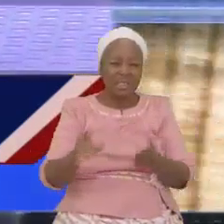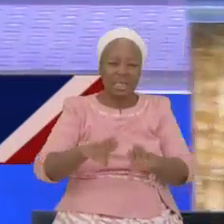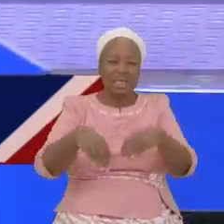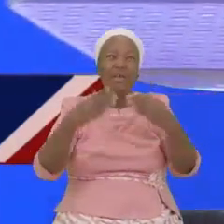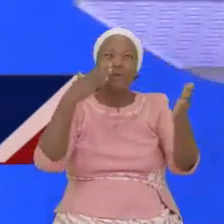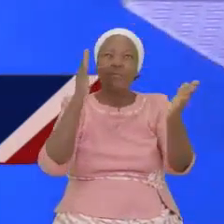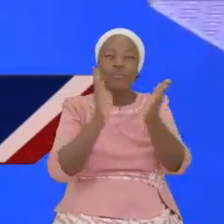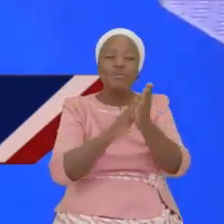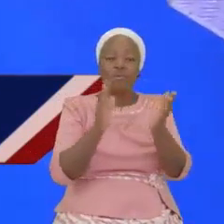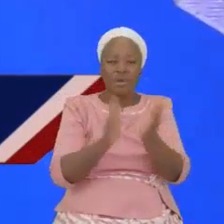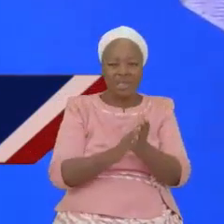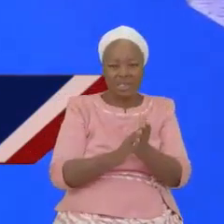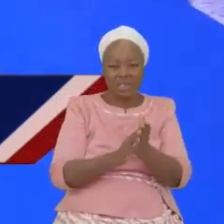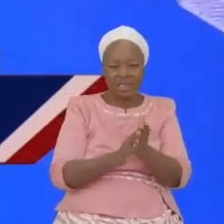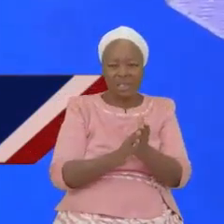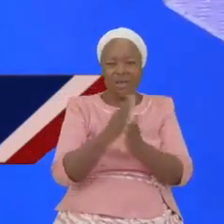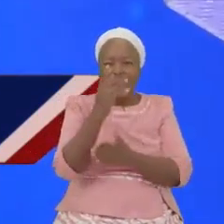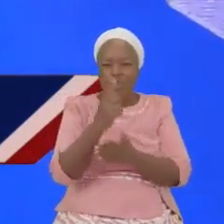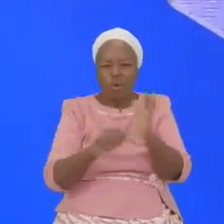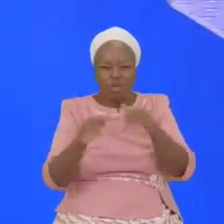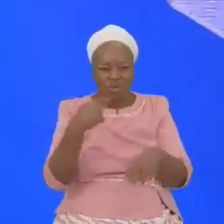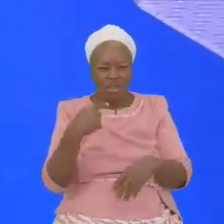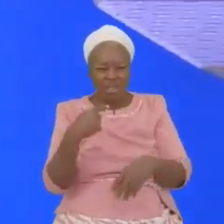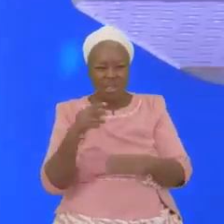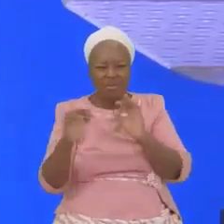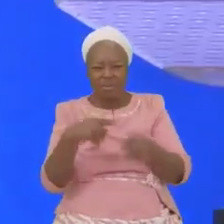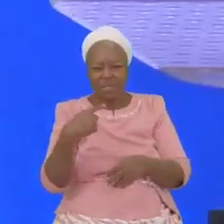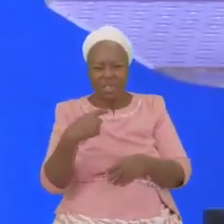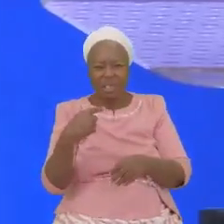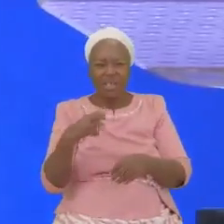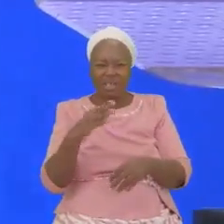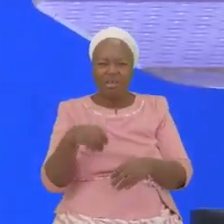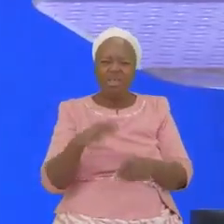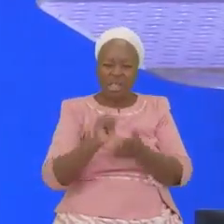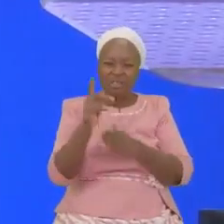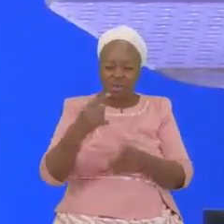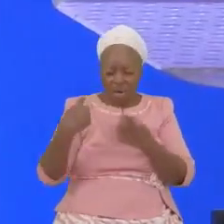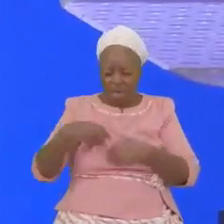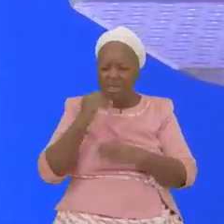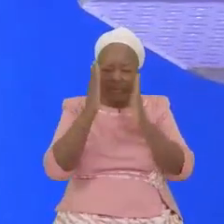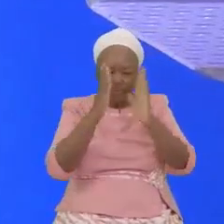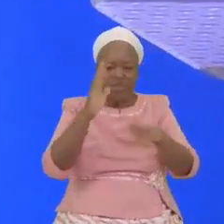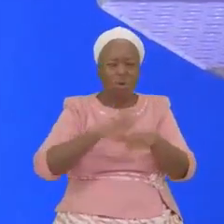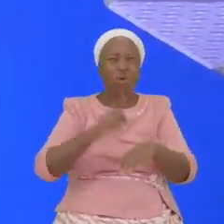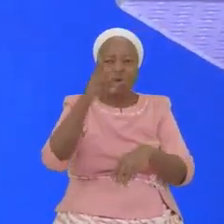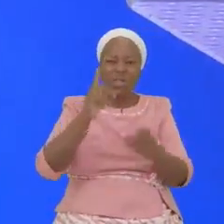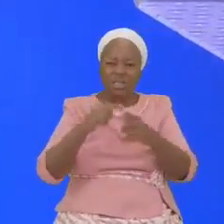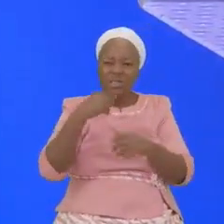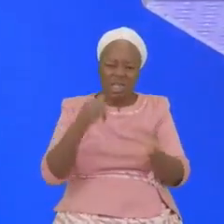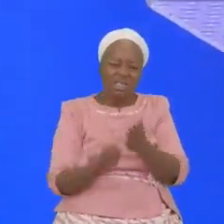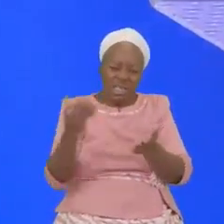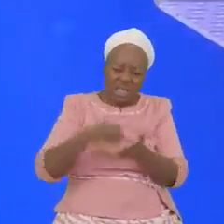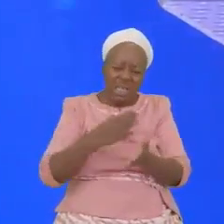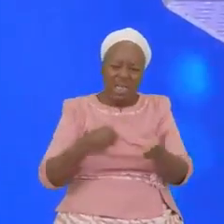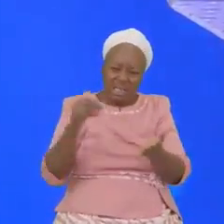praise. What do you sing? If you say your heart is fixed on God, and you say it again, my heart